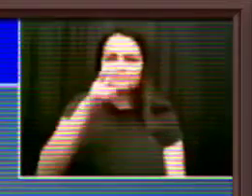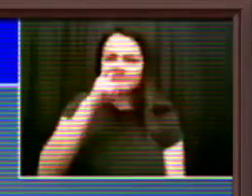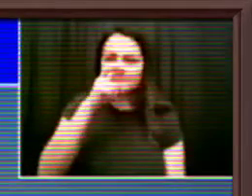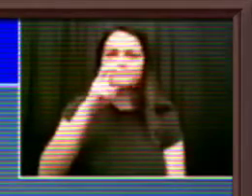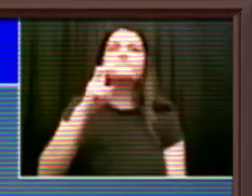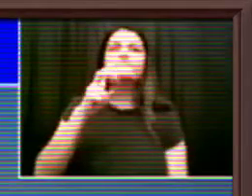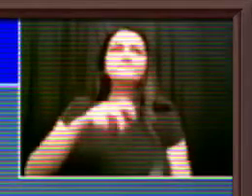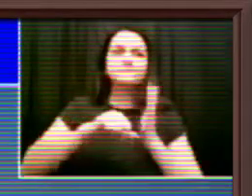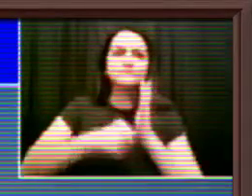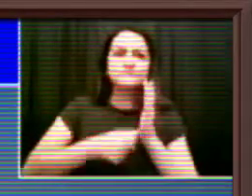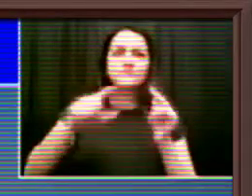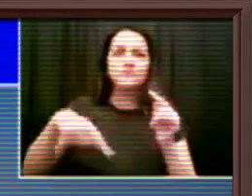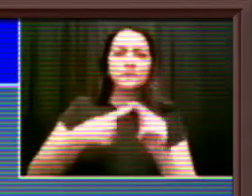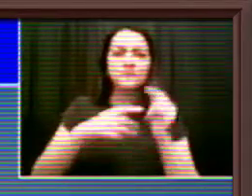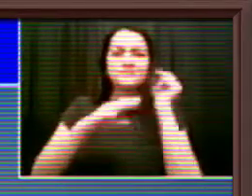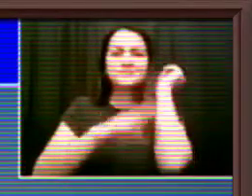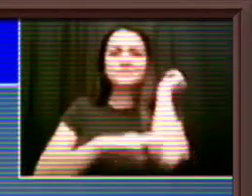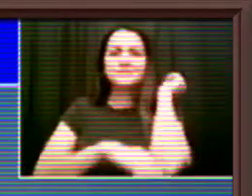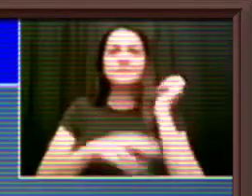go somewhere else.